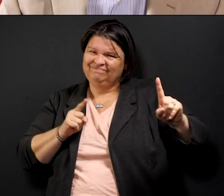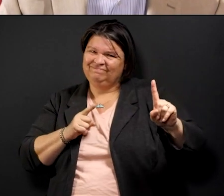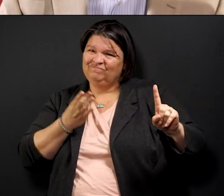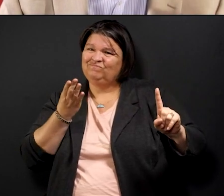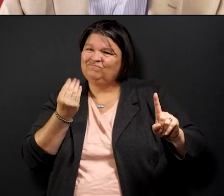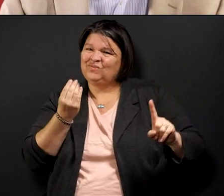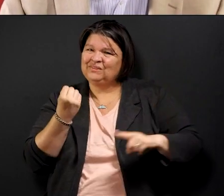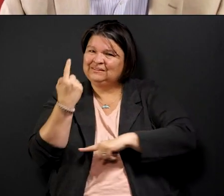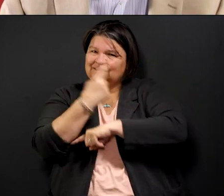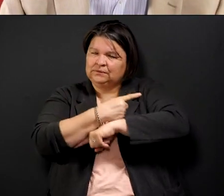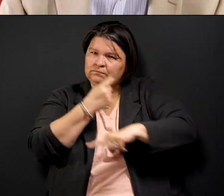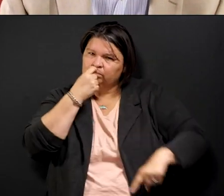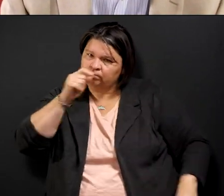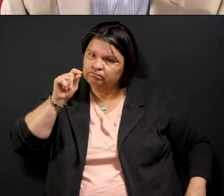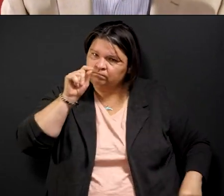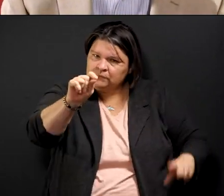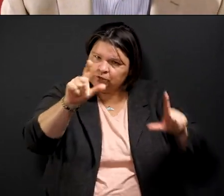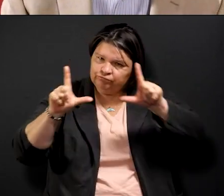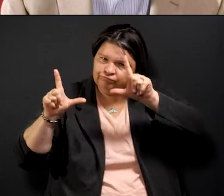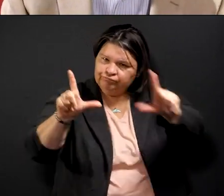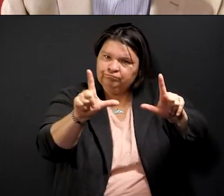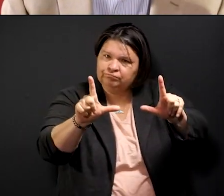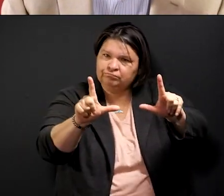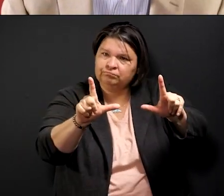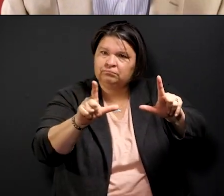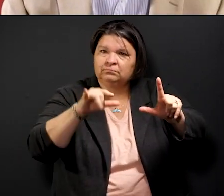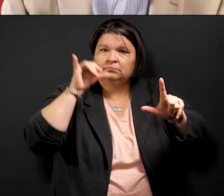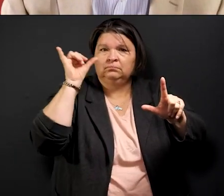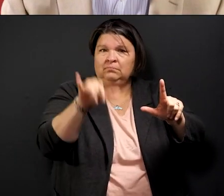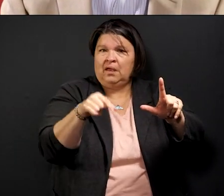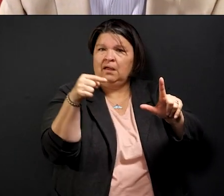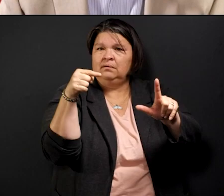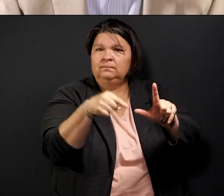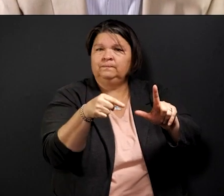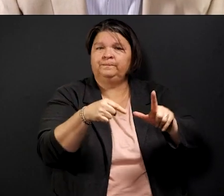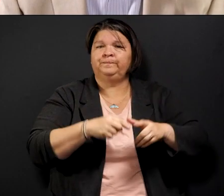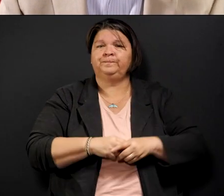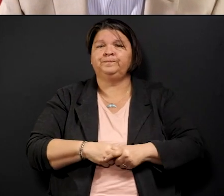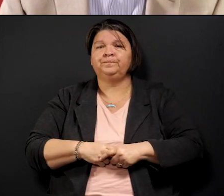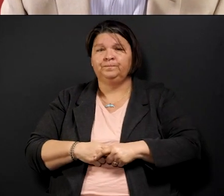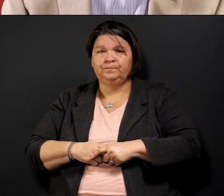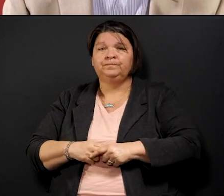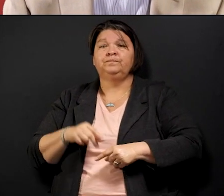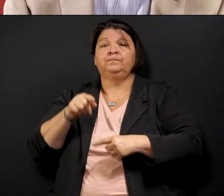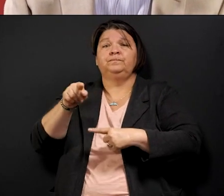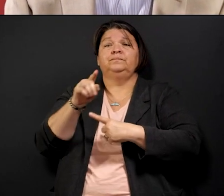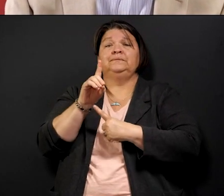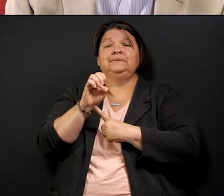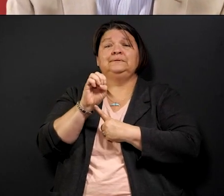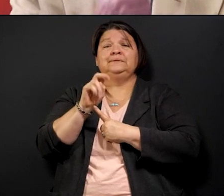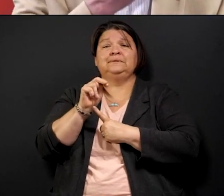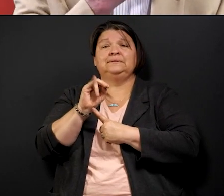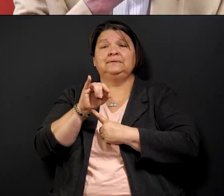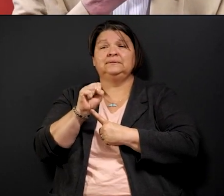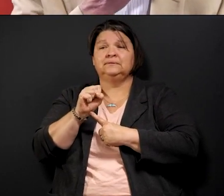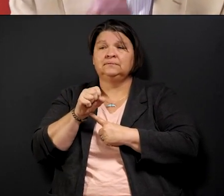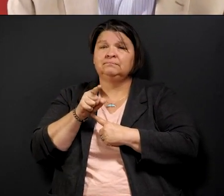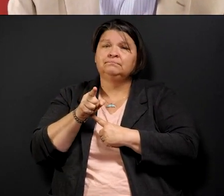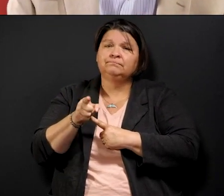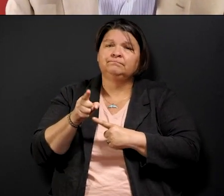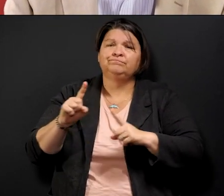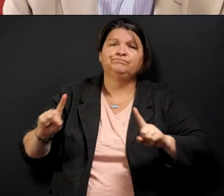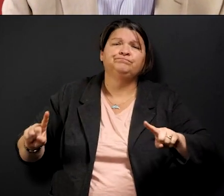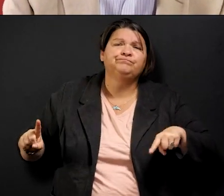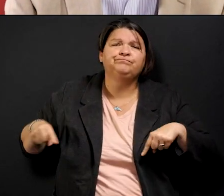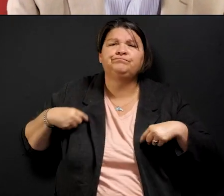That's exactly right. That's right. You got it. Dennis, these are critical milestones, but we hear a lot of talk about PPE and the masks that we're